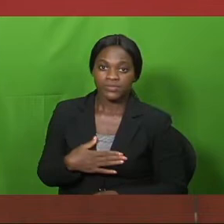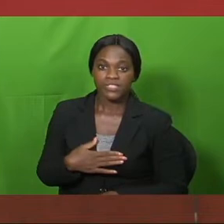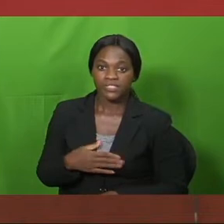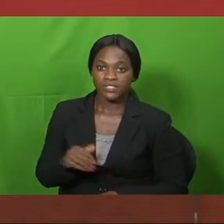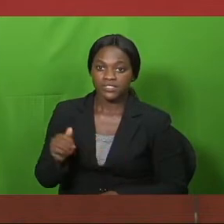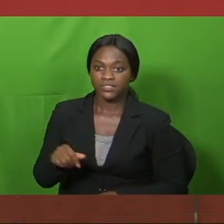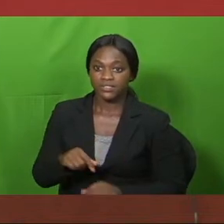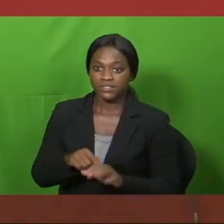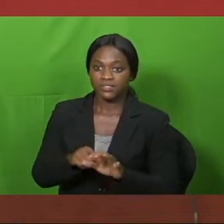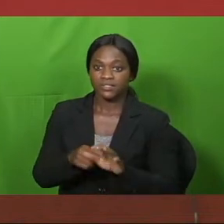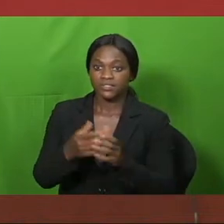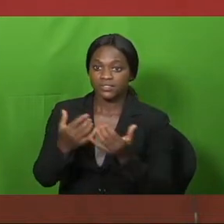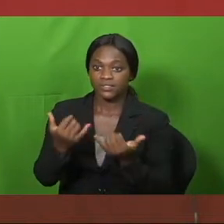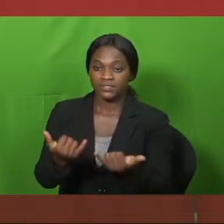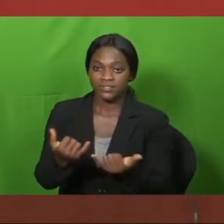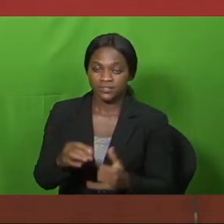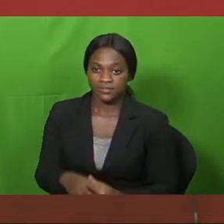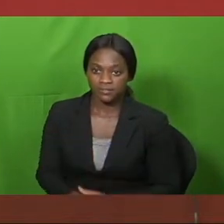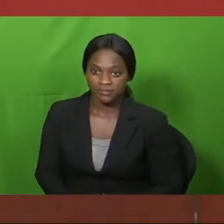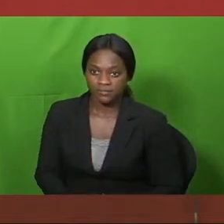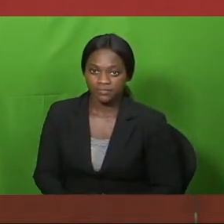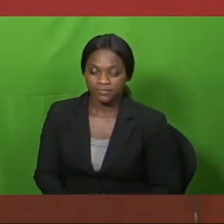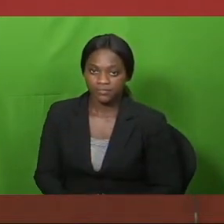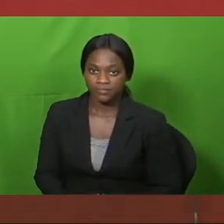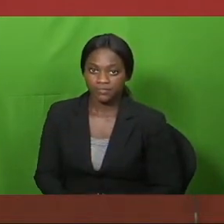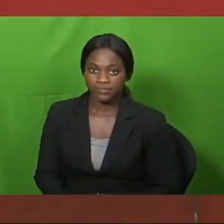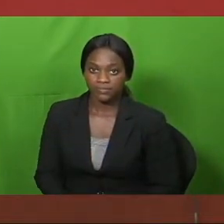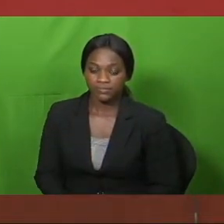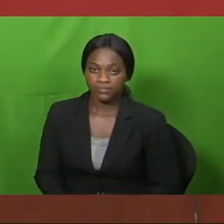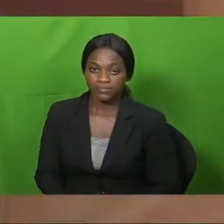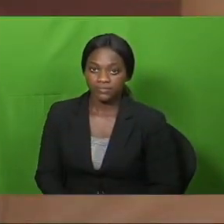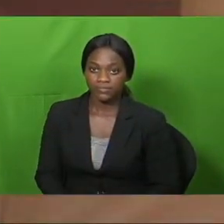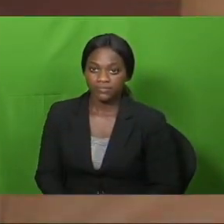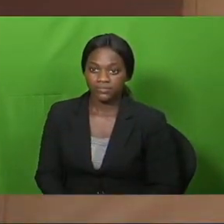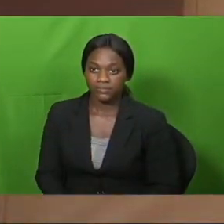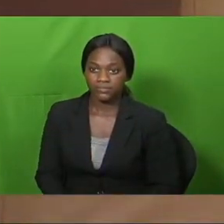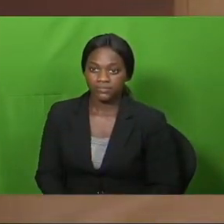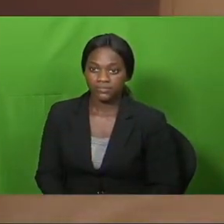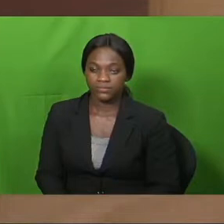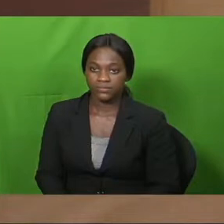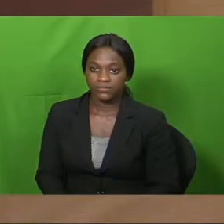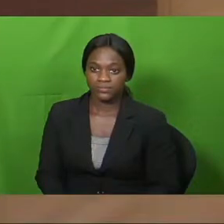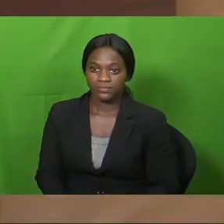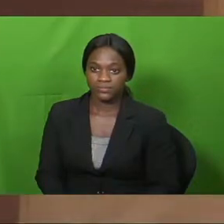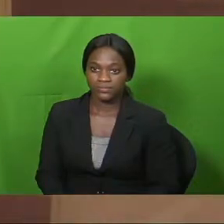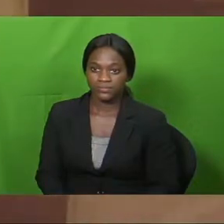now. Yeah. Thank you very much, Right Honorable Speaker. Right Honorable Speaker,